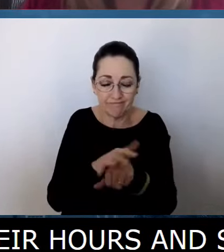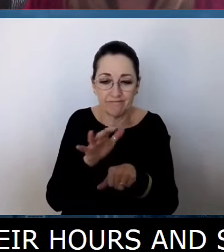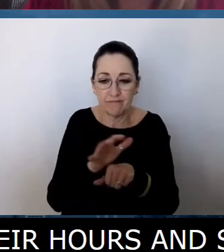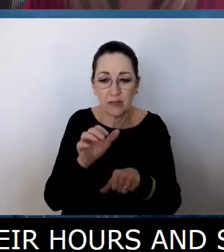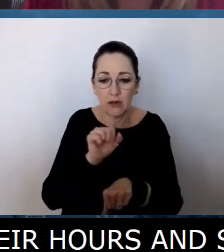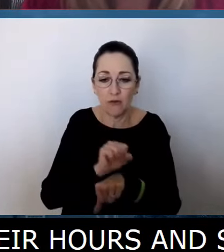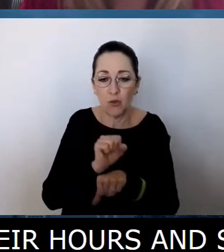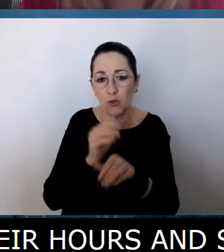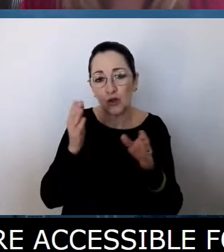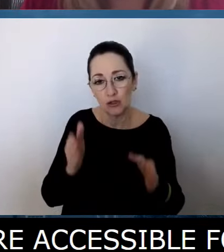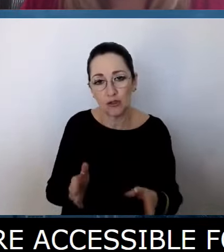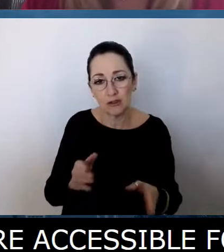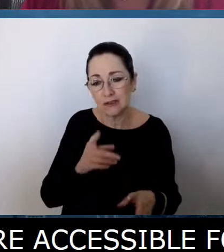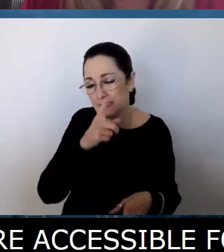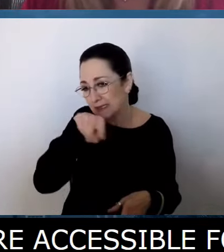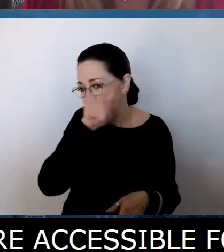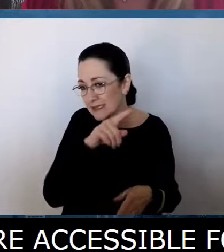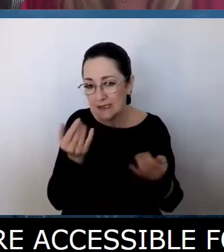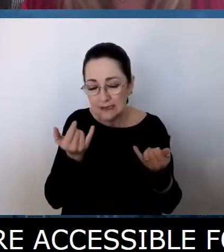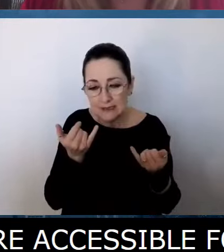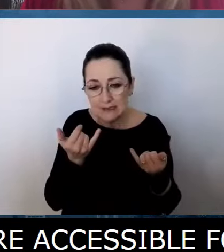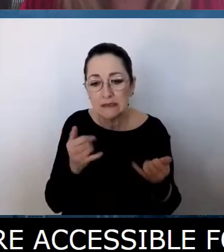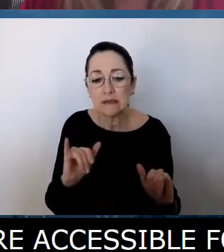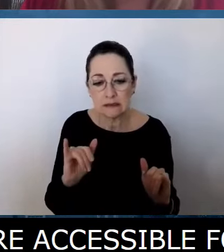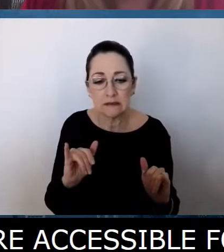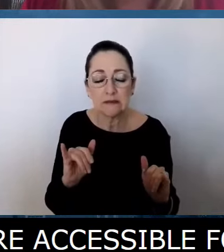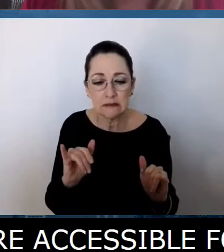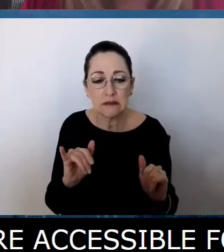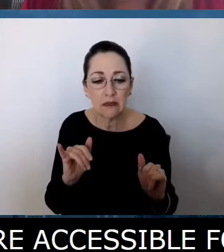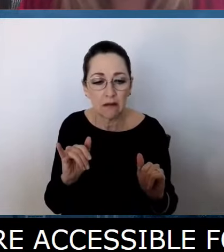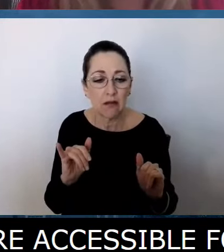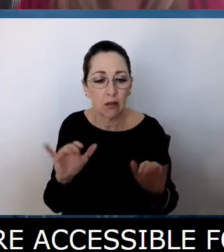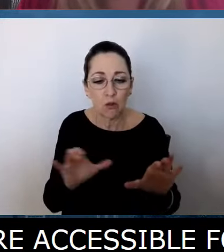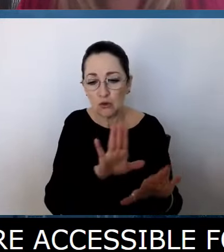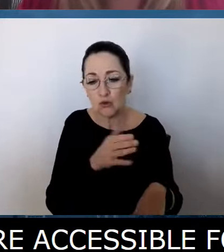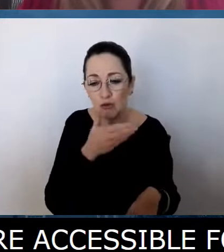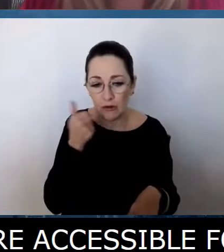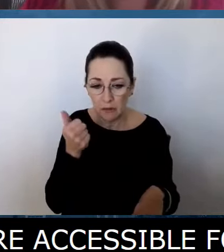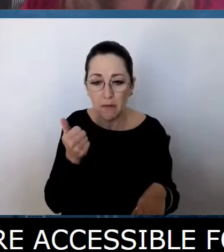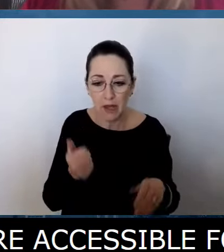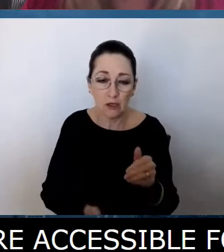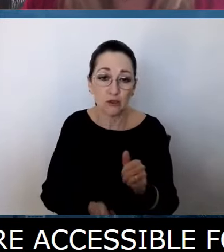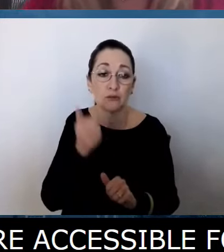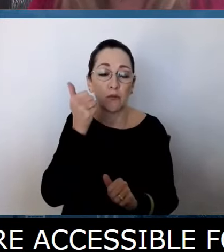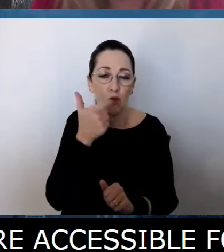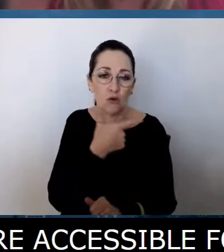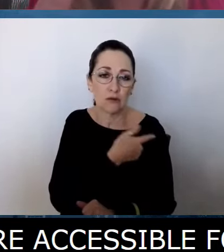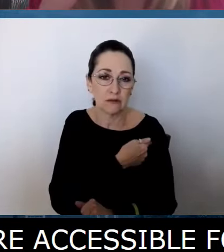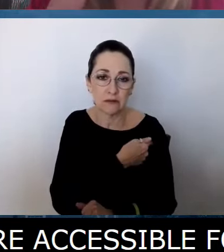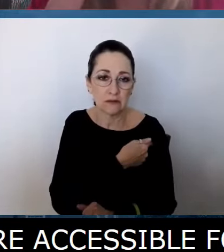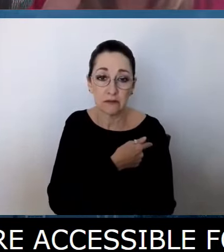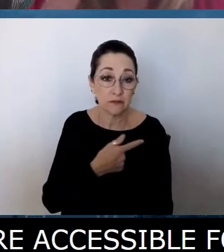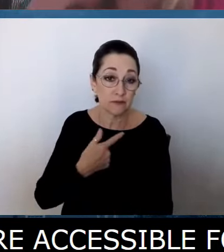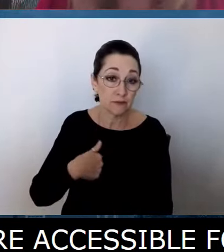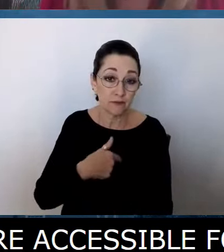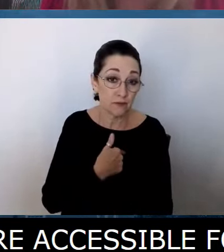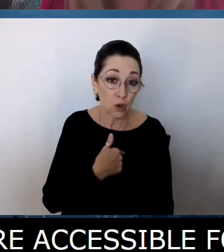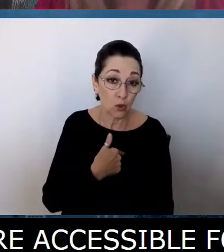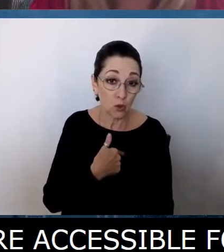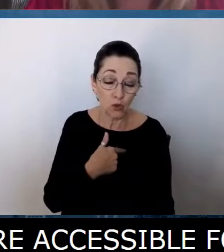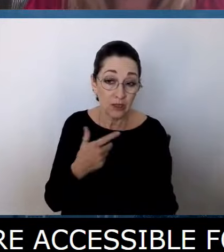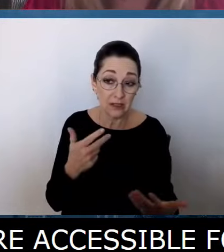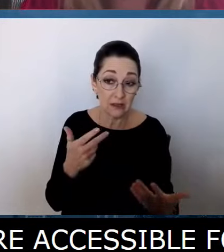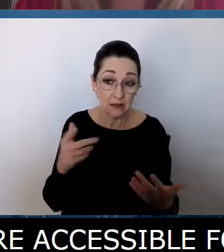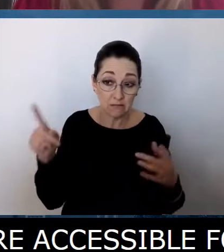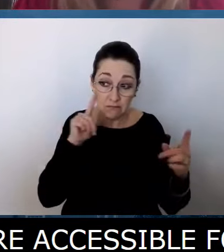However, they still are doing the vast majority of vaccinations in our state, and we're rarely hearing about people who can't get